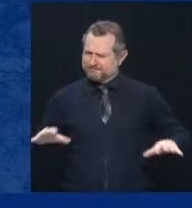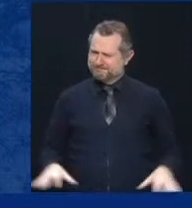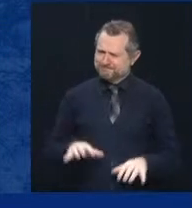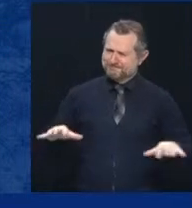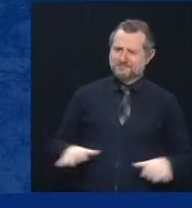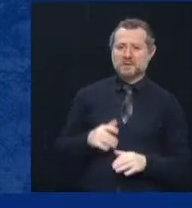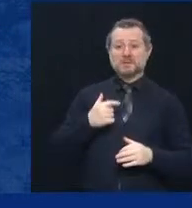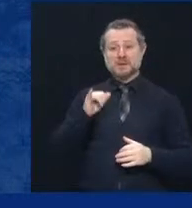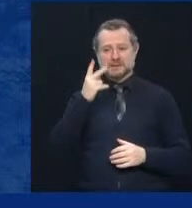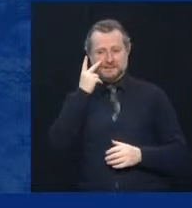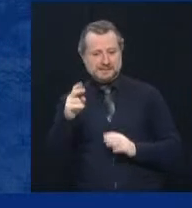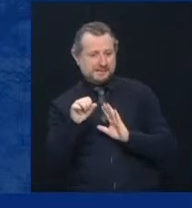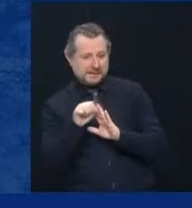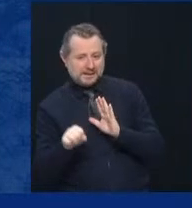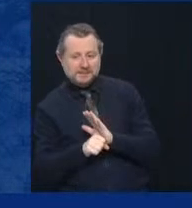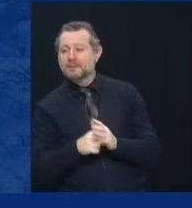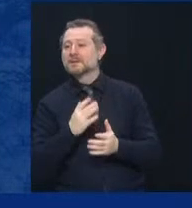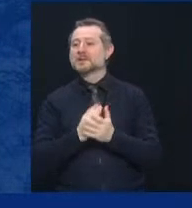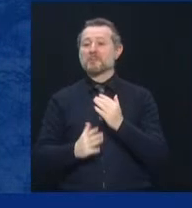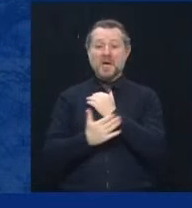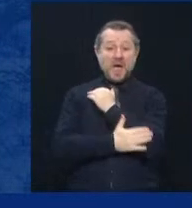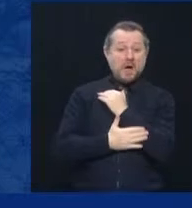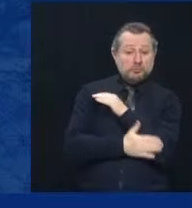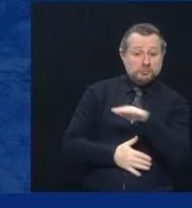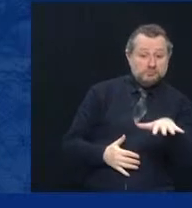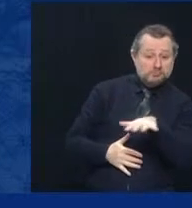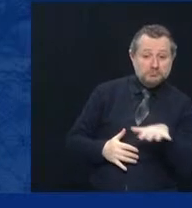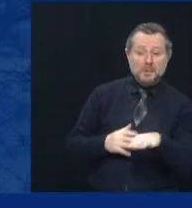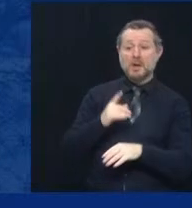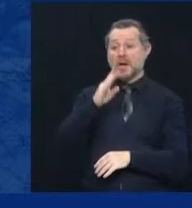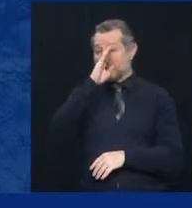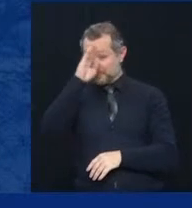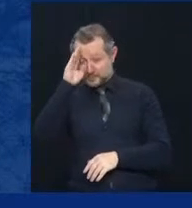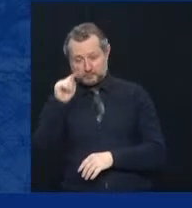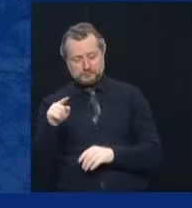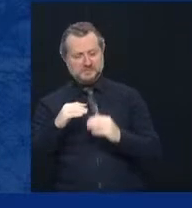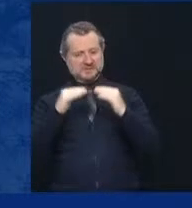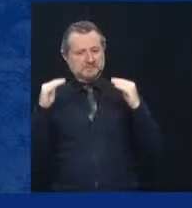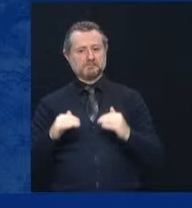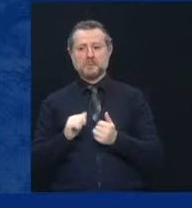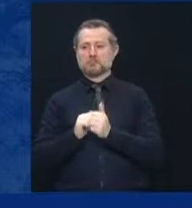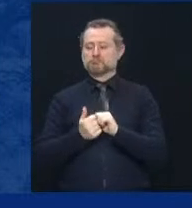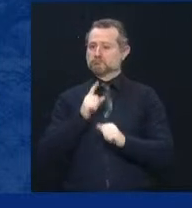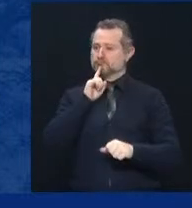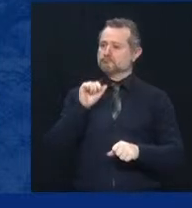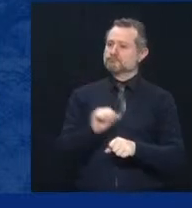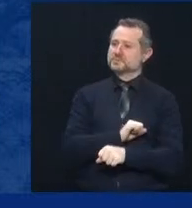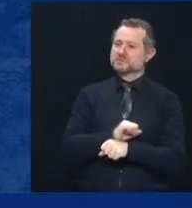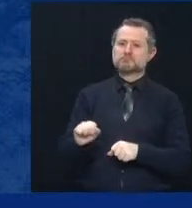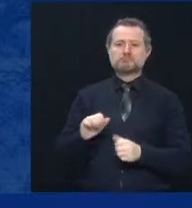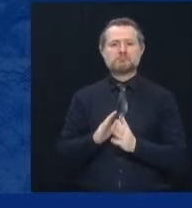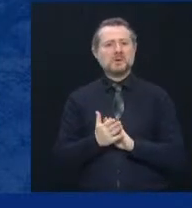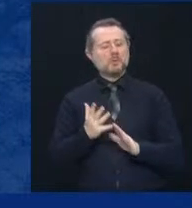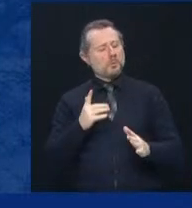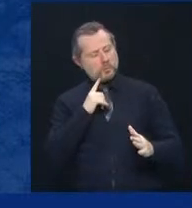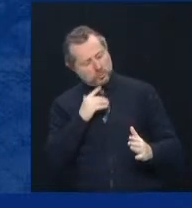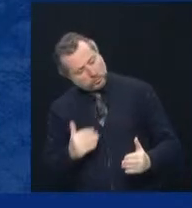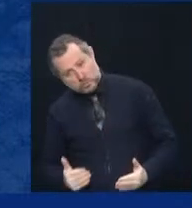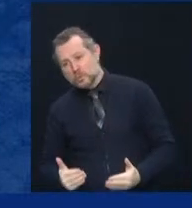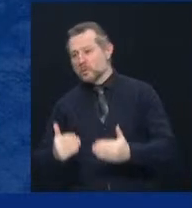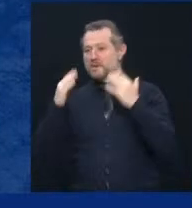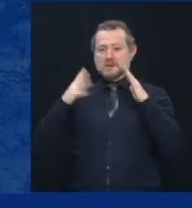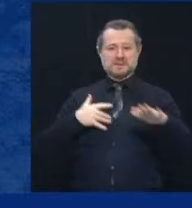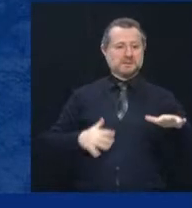countries where the hospital system became overwhelmed. If you did not manage your hospital system